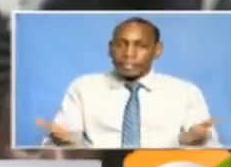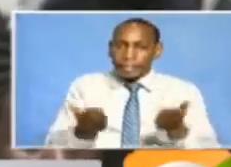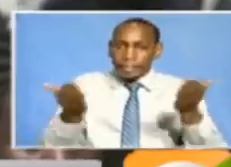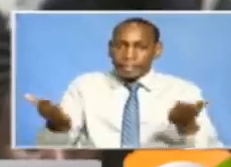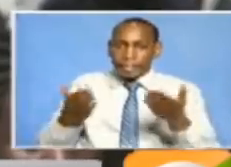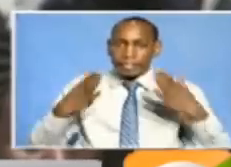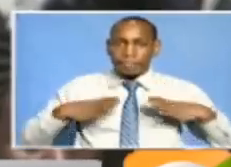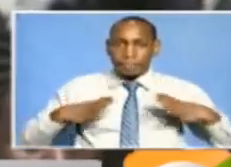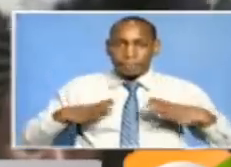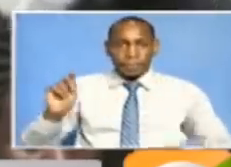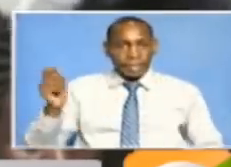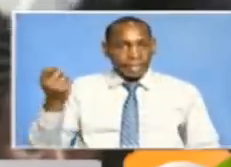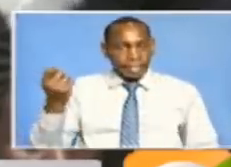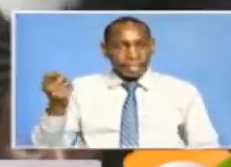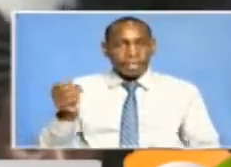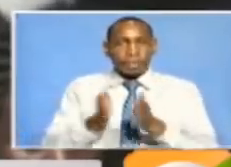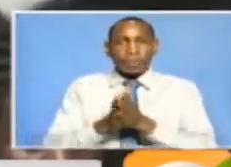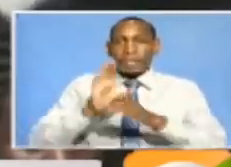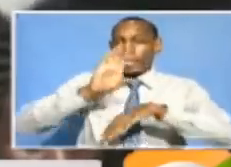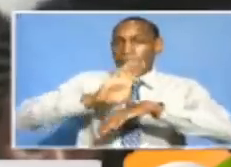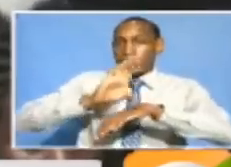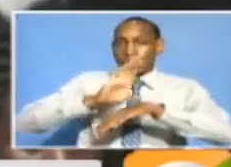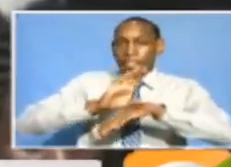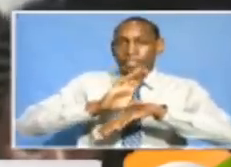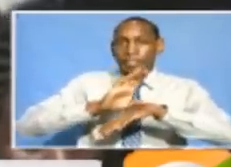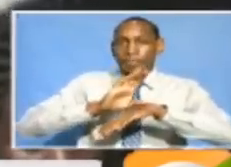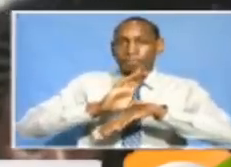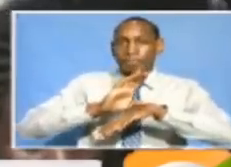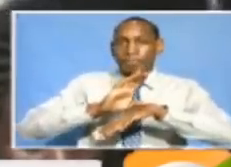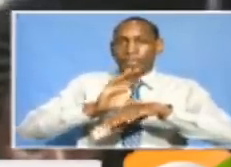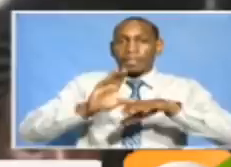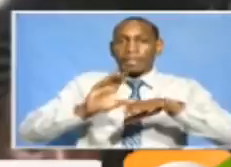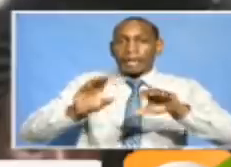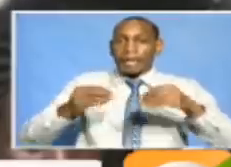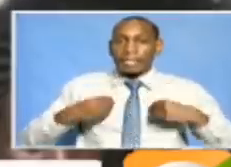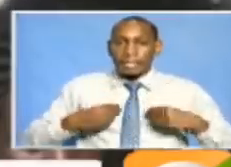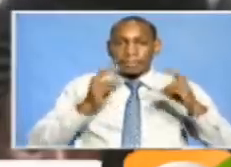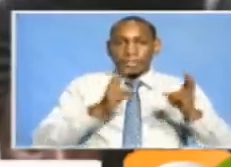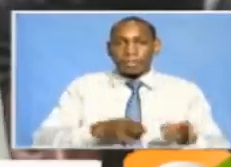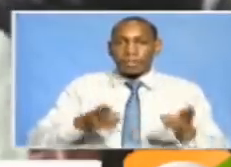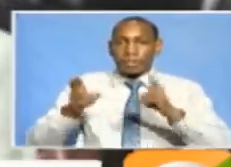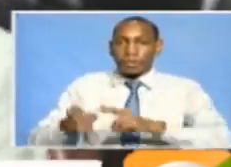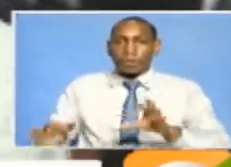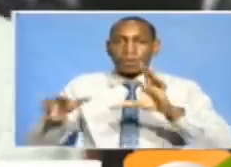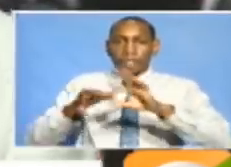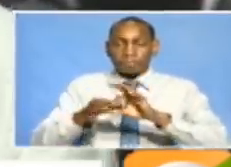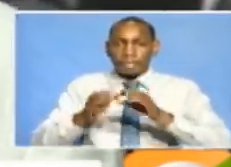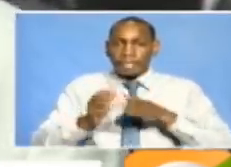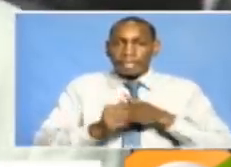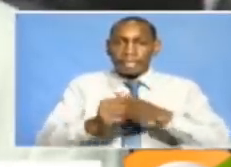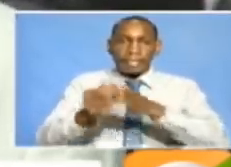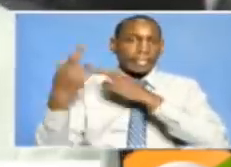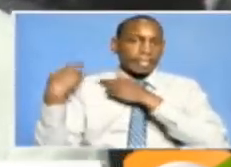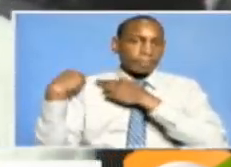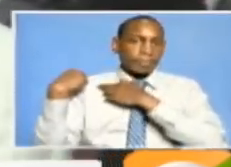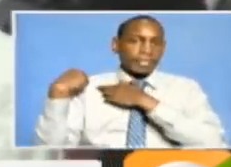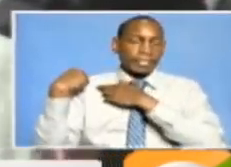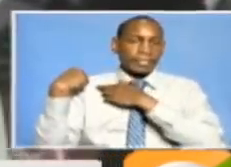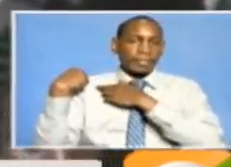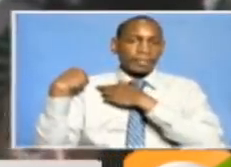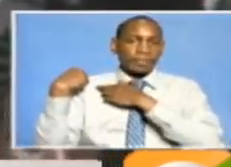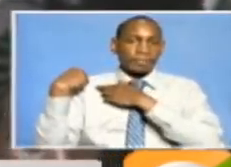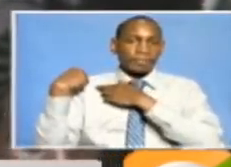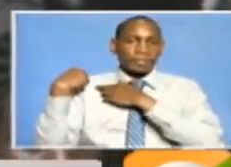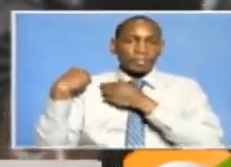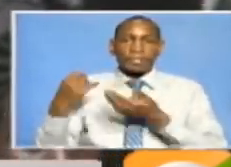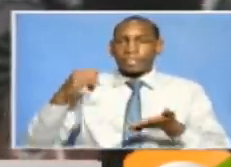Kenyans and the church to play your usual unifying and guiding role